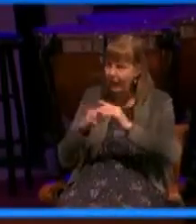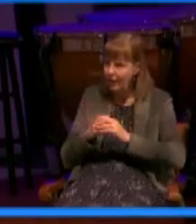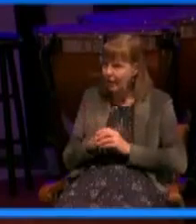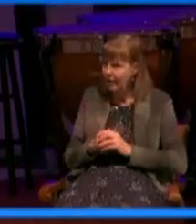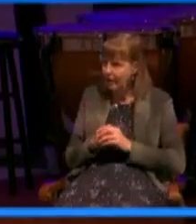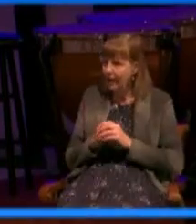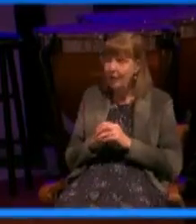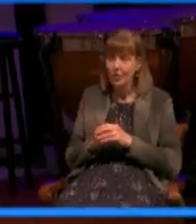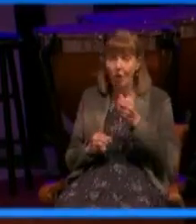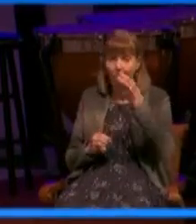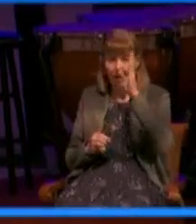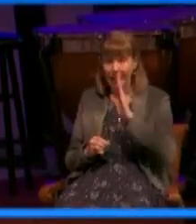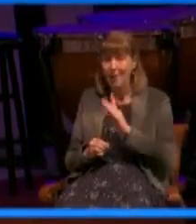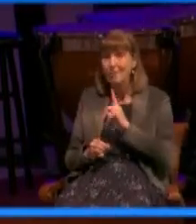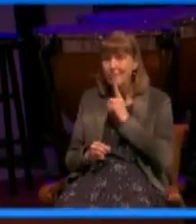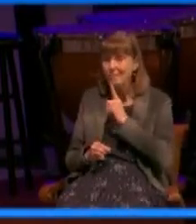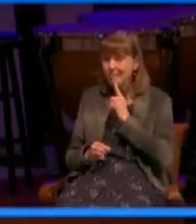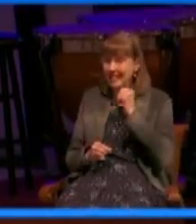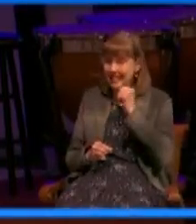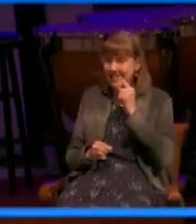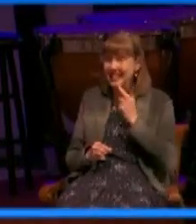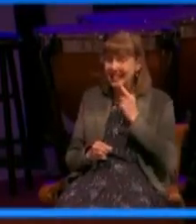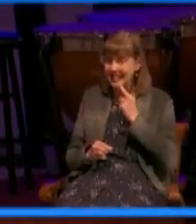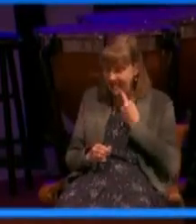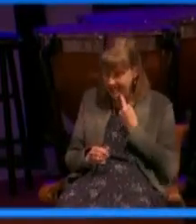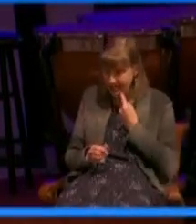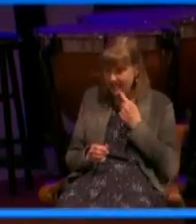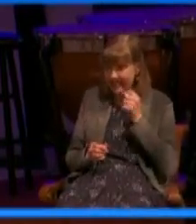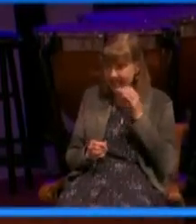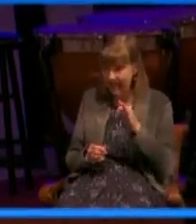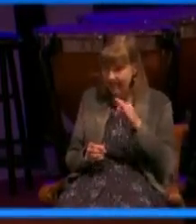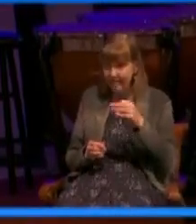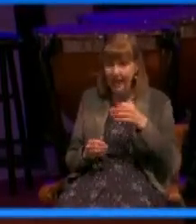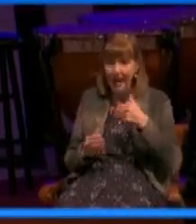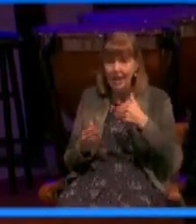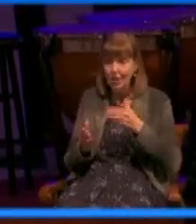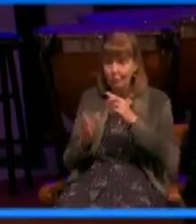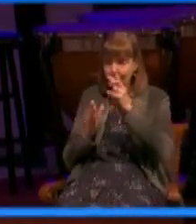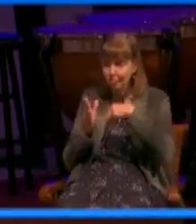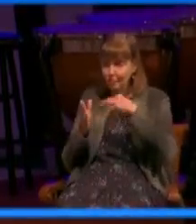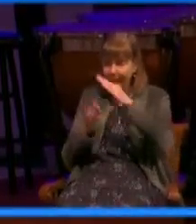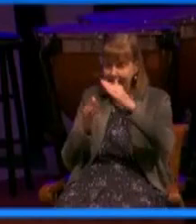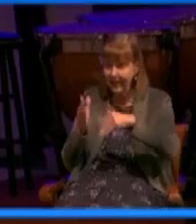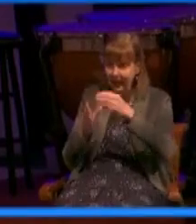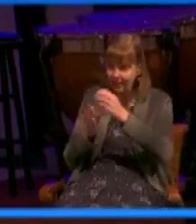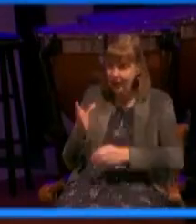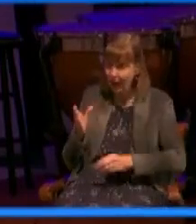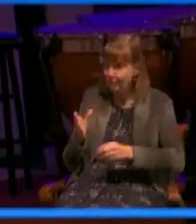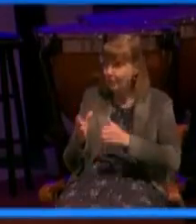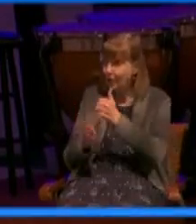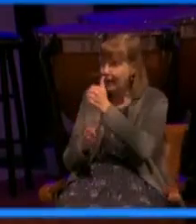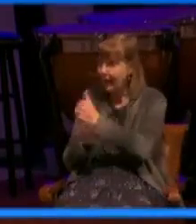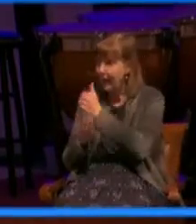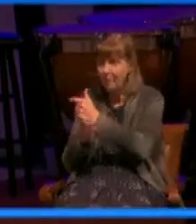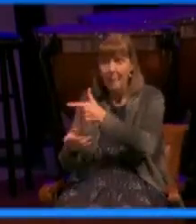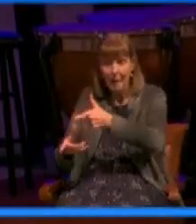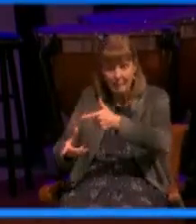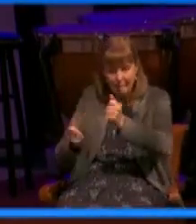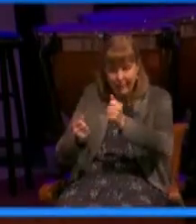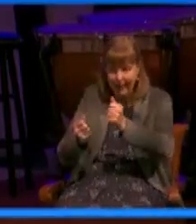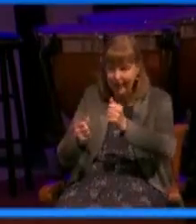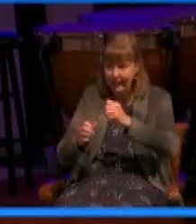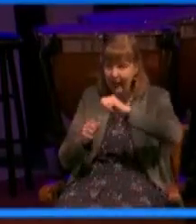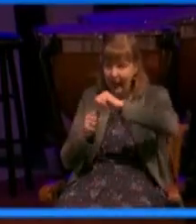serious about it that if you go down to the end of the chapter, it literally says that Abraham, verse 22, Abraham immediately circumcised himself